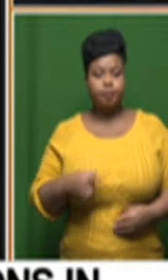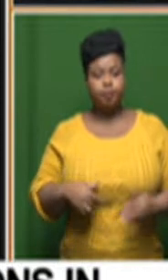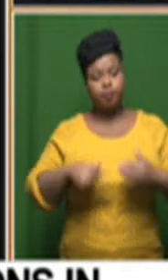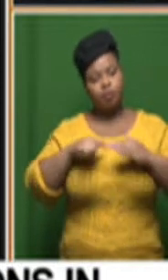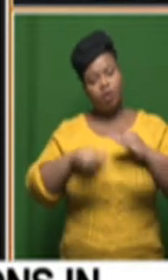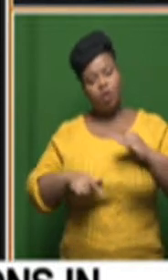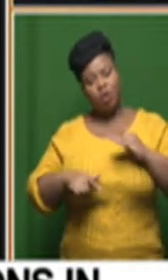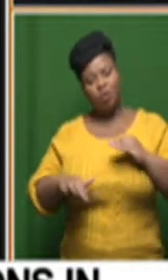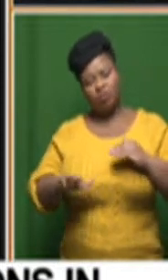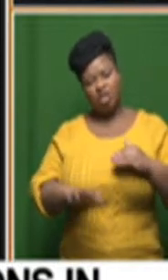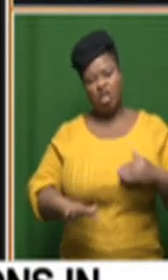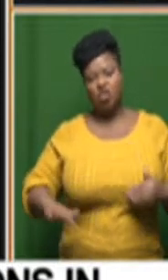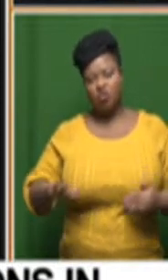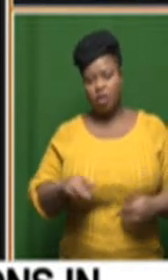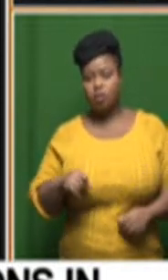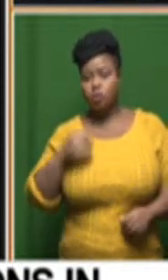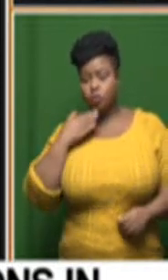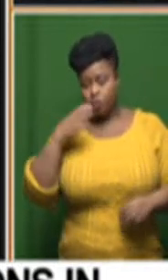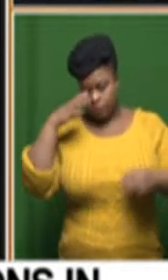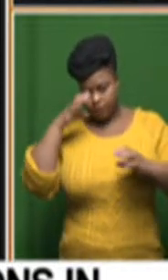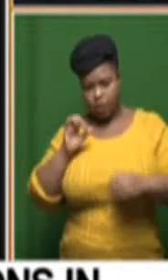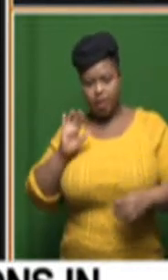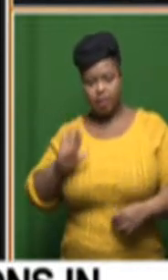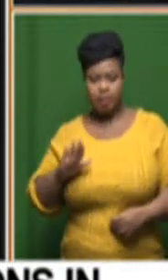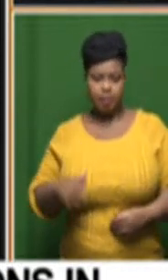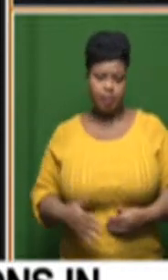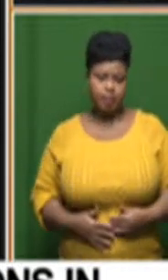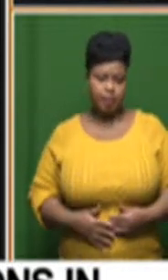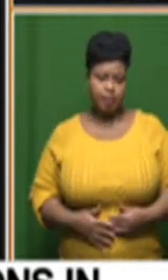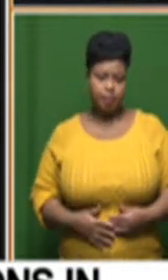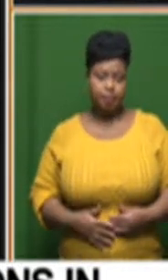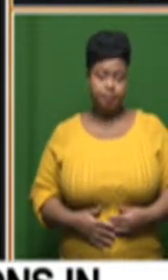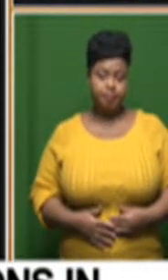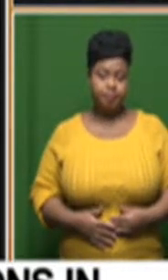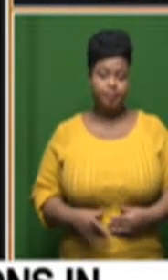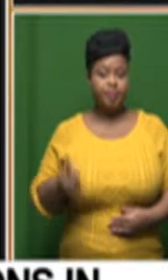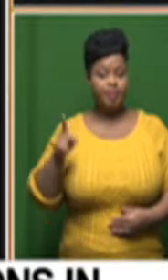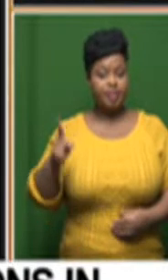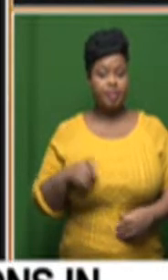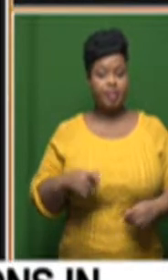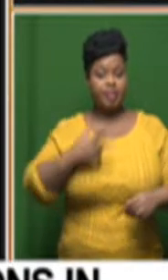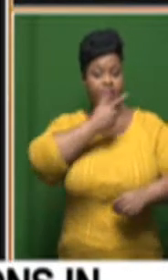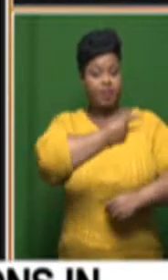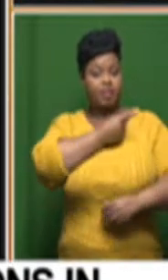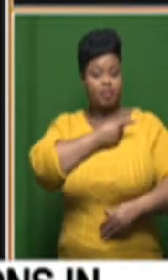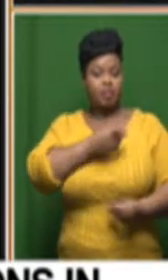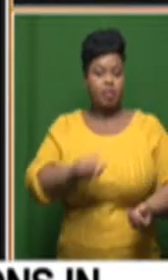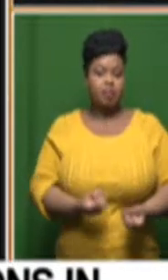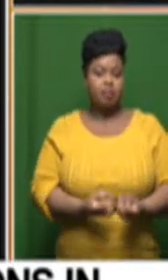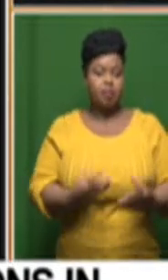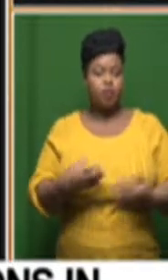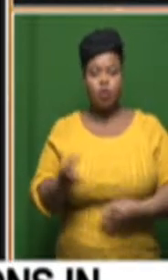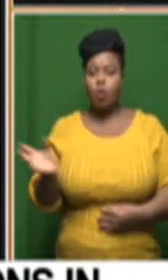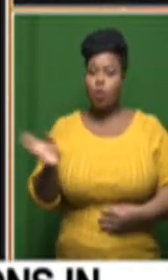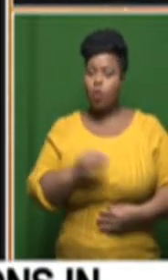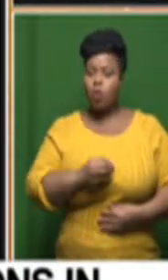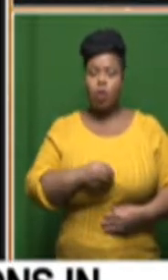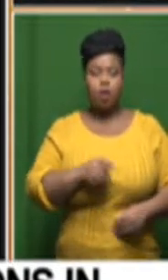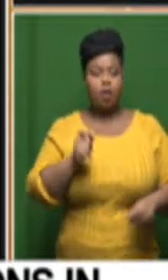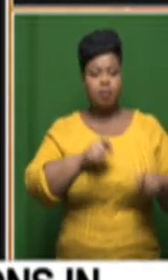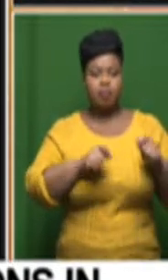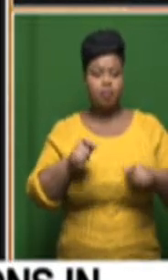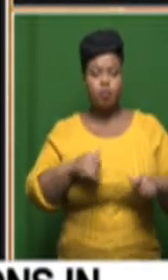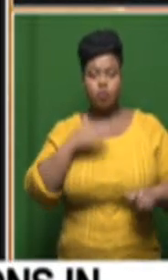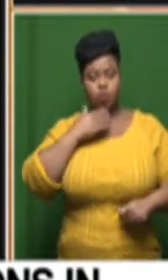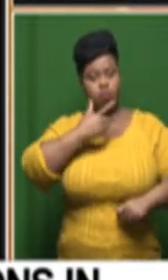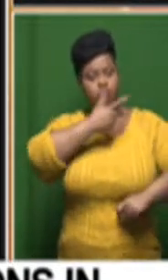uptake areas so that we can focus on it. This vaccine cascade is distributed to all our vaccine leads